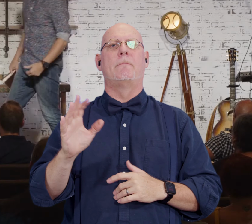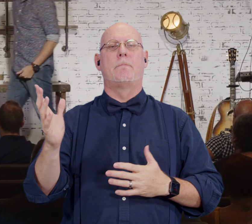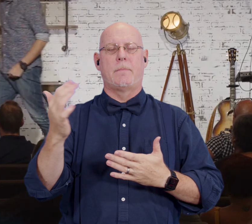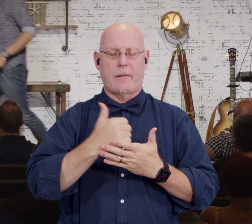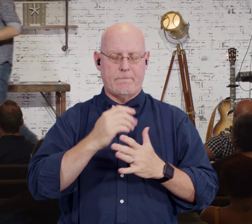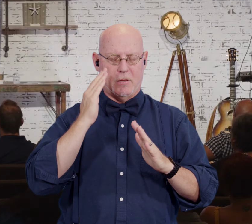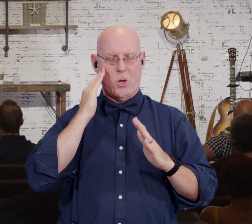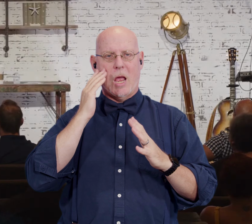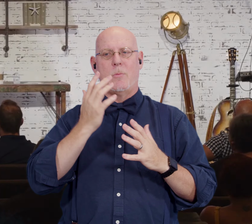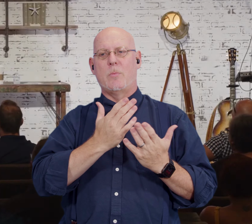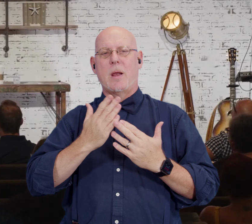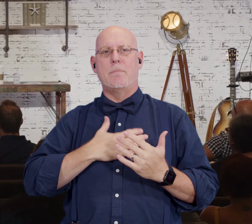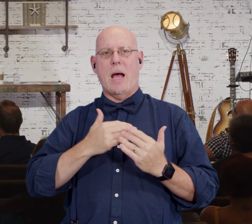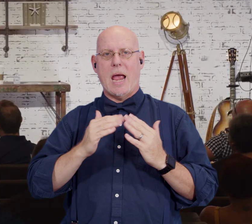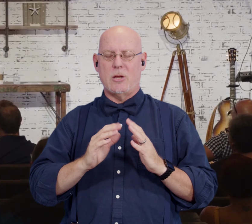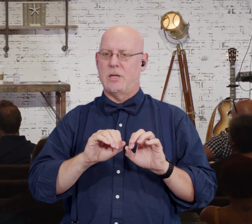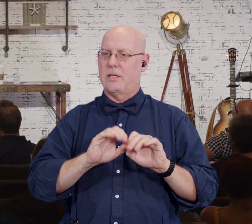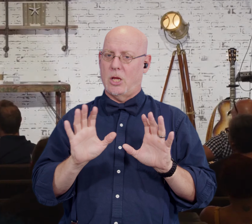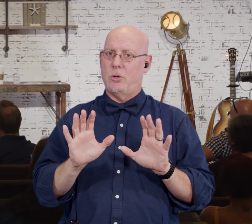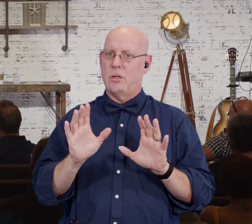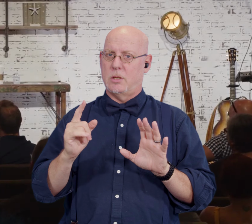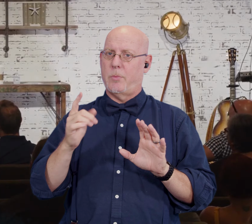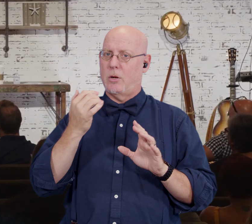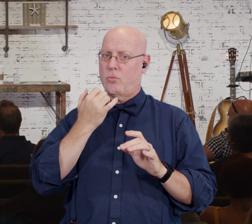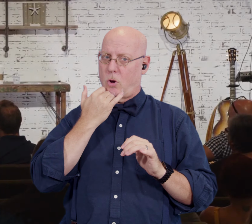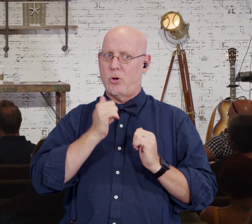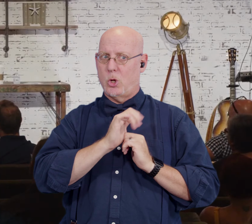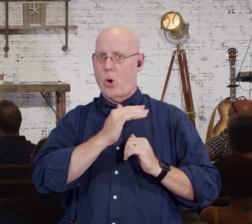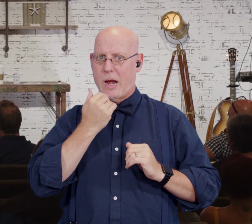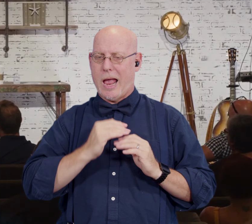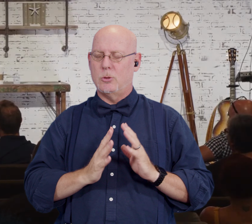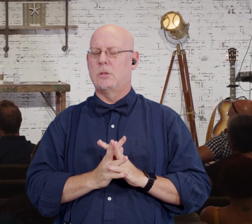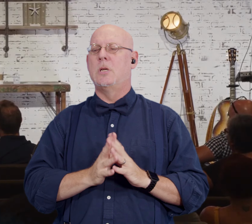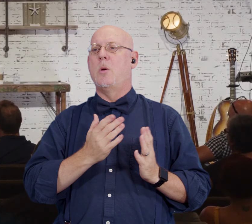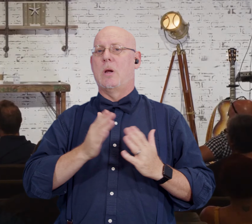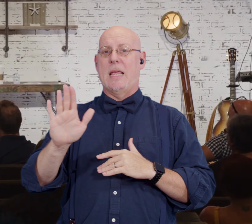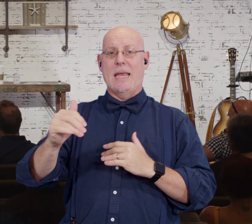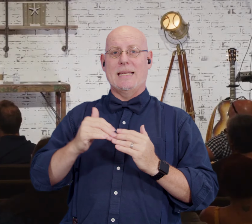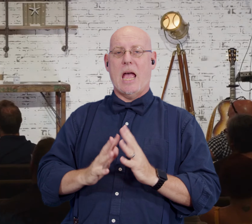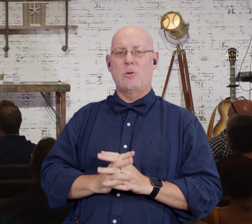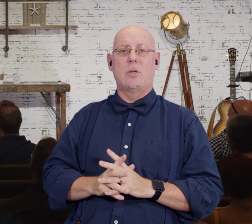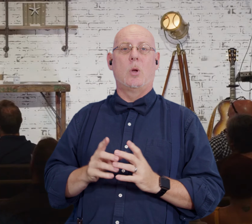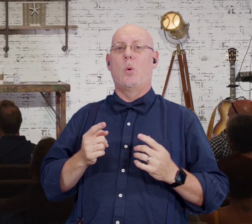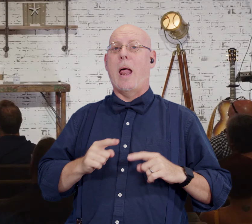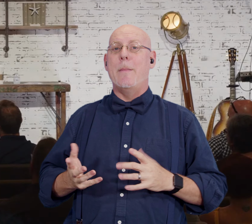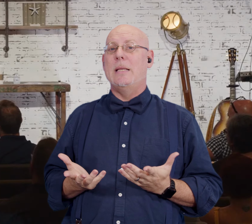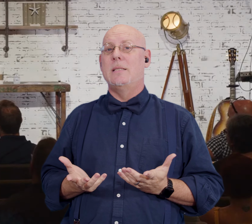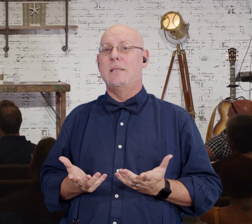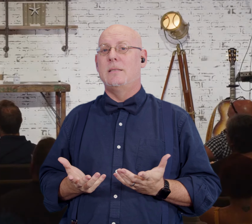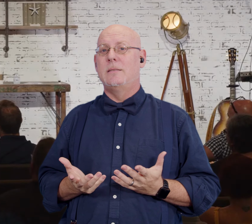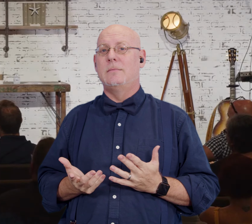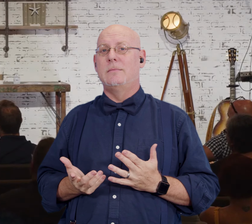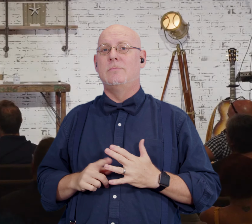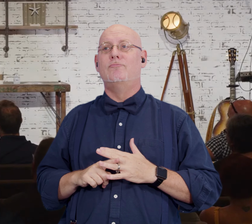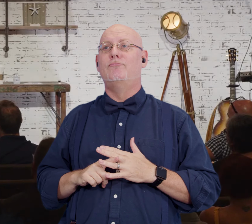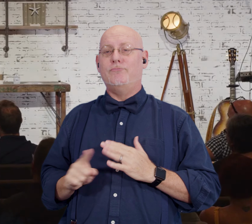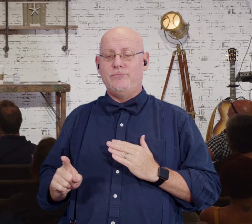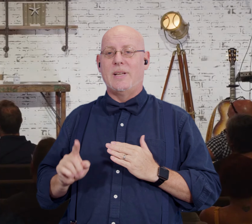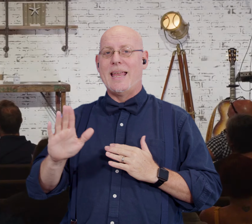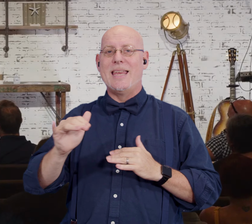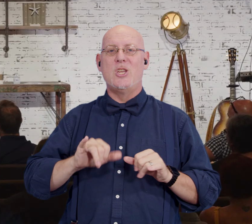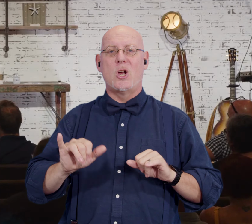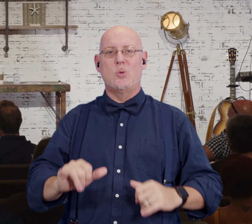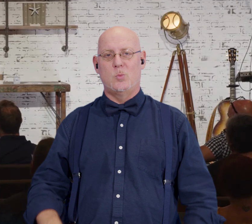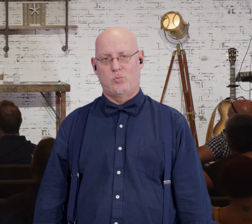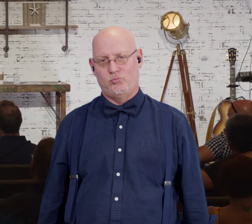he gets her and he's like, hey, you know what? I'm just gonna take her to my house. Clearly there's something happening at your house. So he takes her to his house. And what happens? She breaks